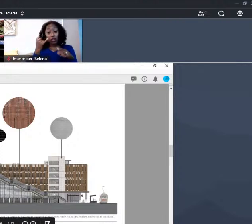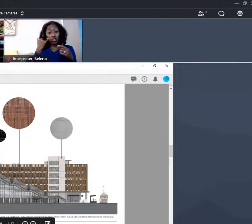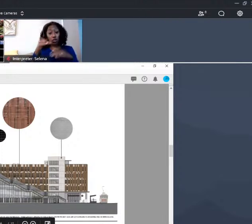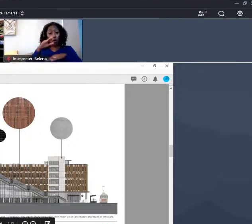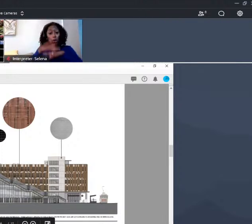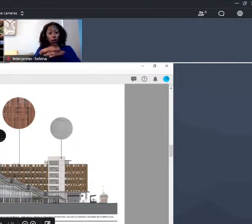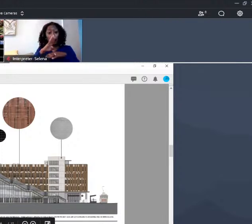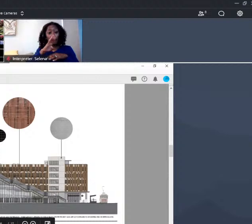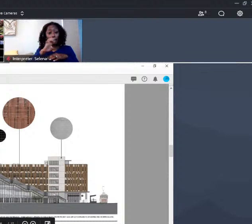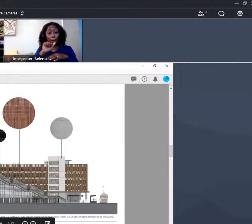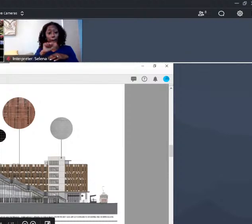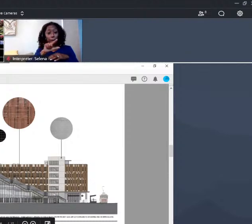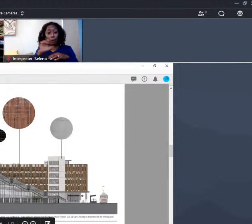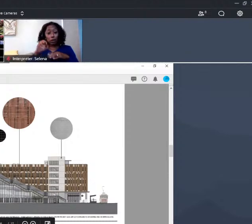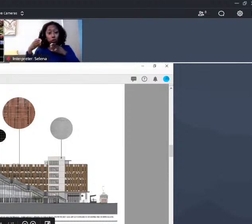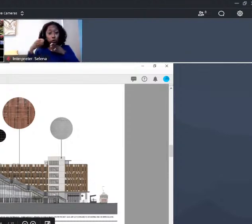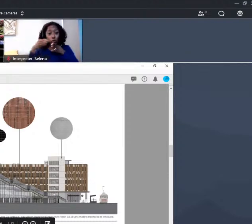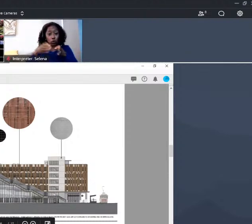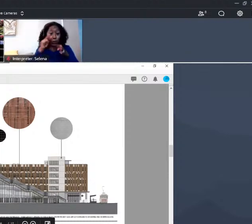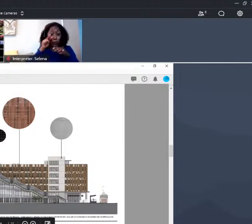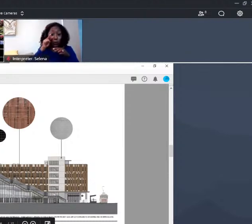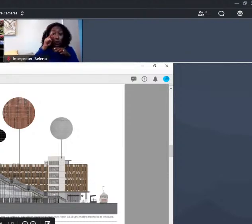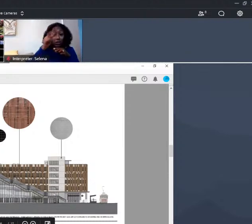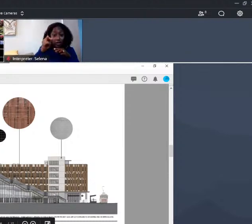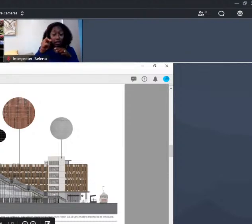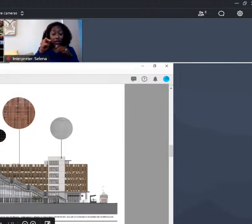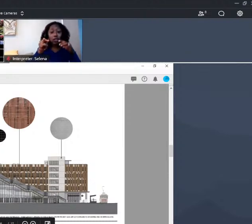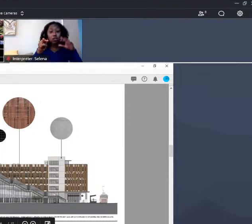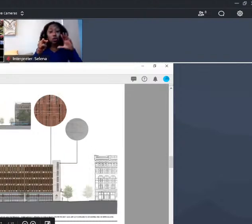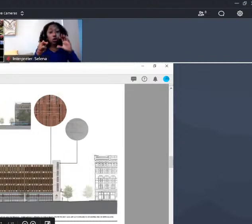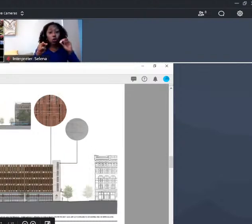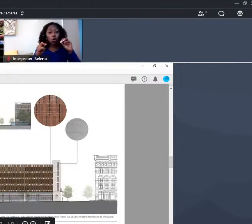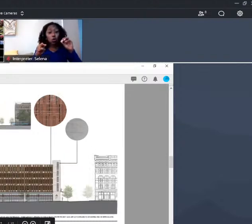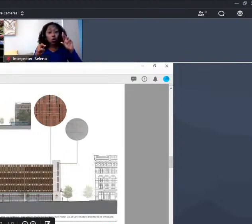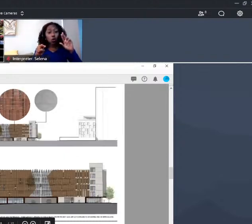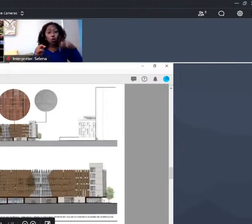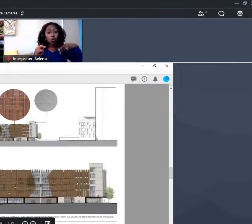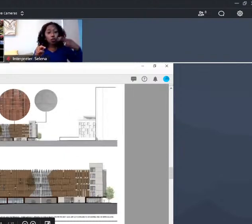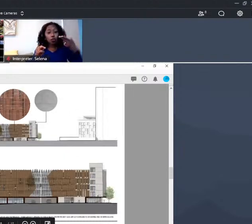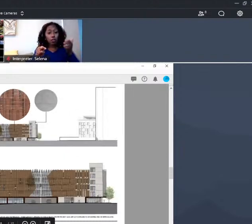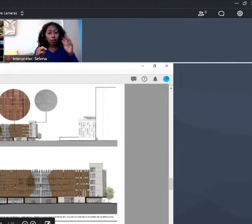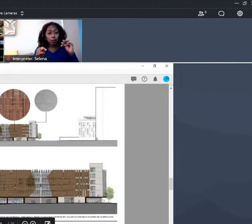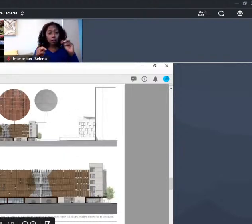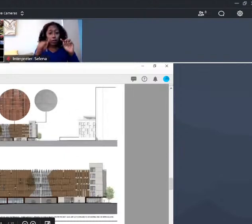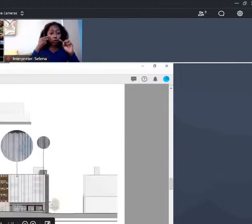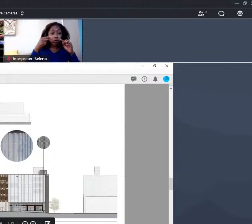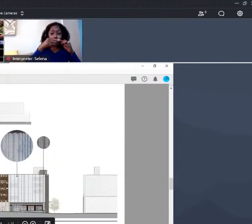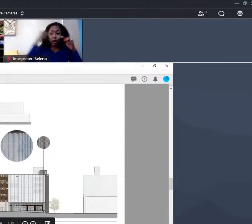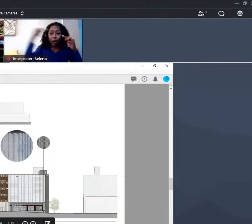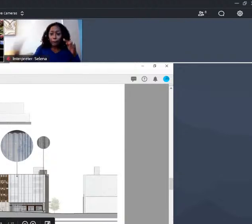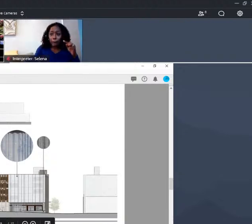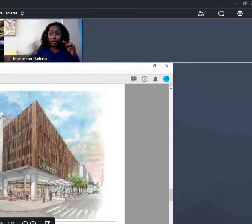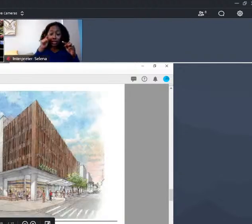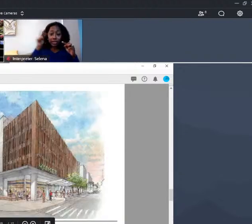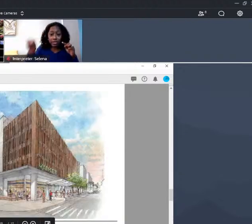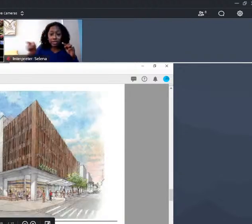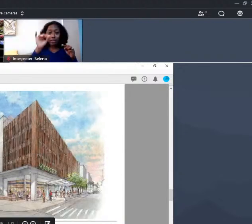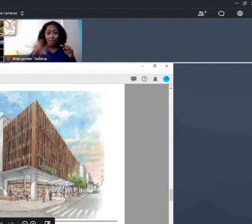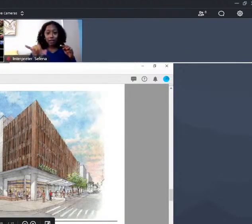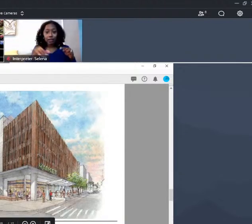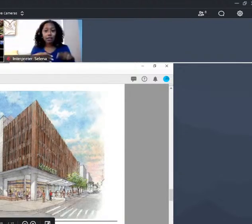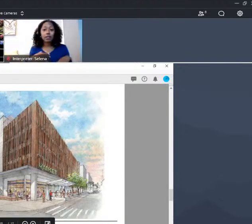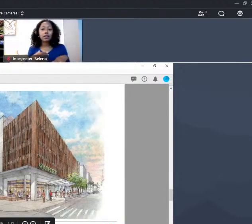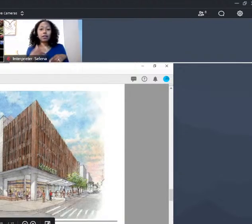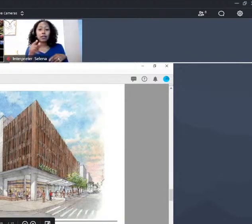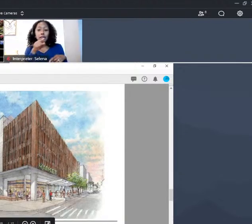is directly across the street from the Orpheum. And so we'll just flip through the next couple of slides. They just give the other sides of the building. So